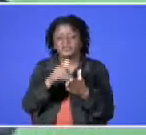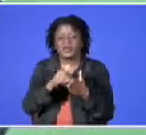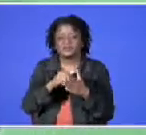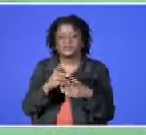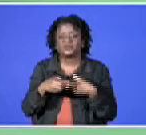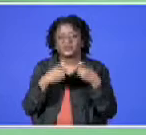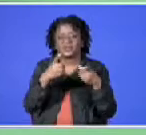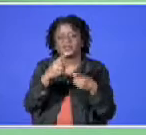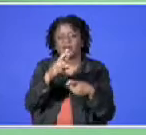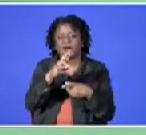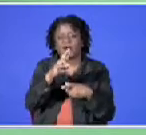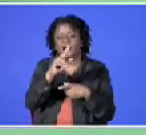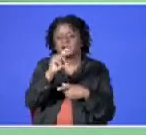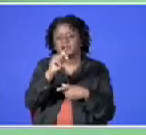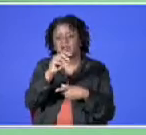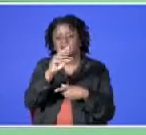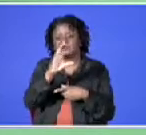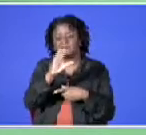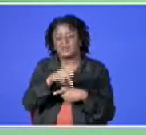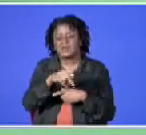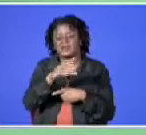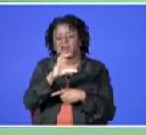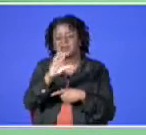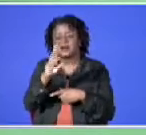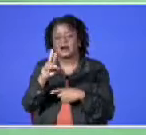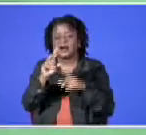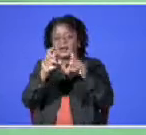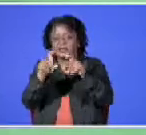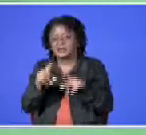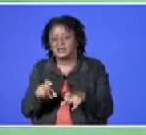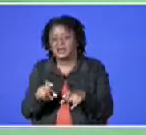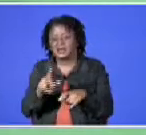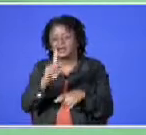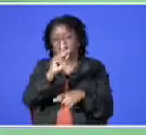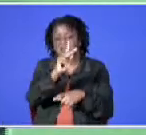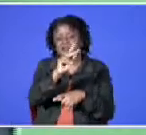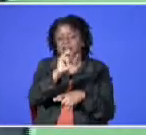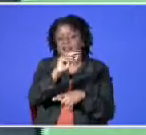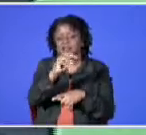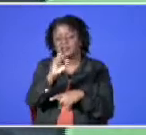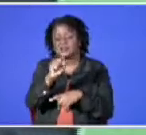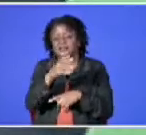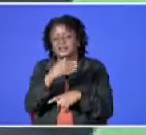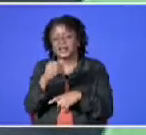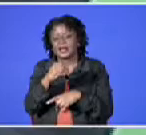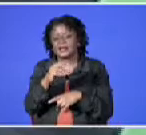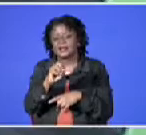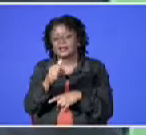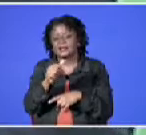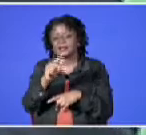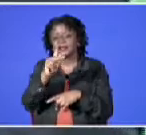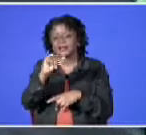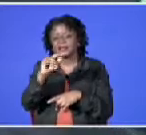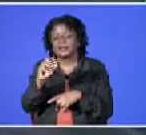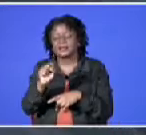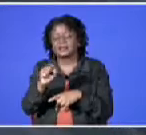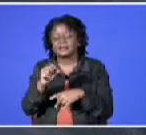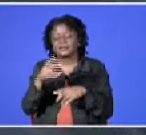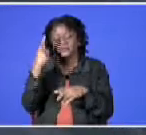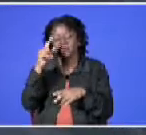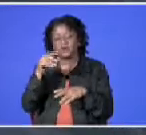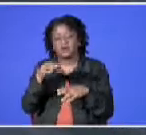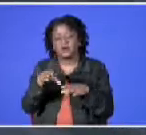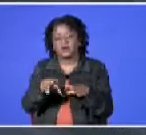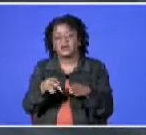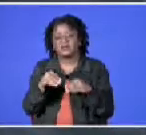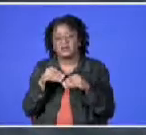RT-PCR test kits, as well as more than 700 RNA extraction kits and other reagents